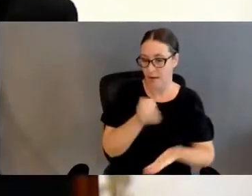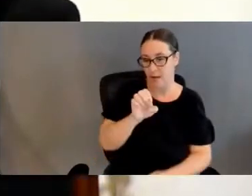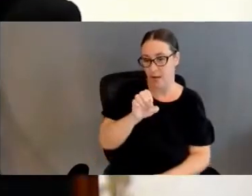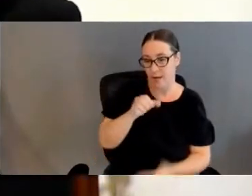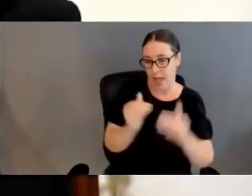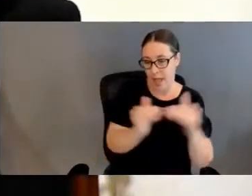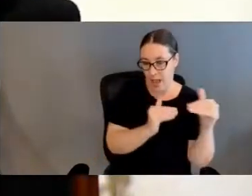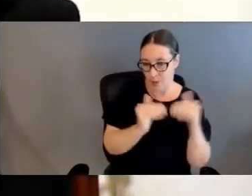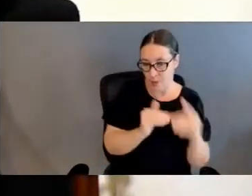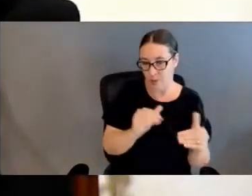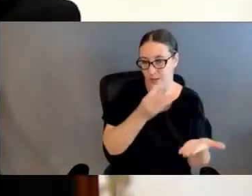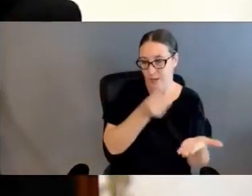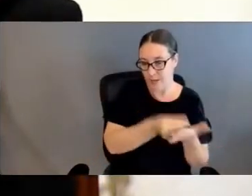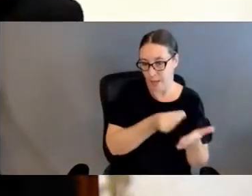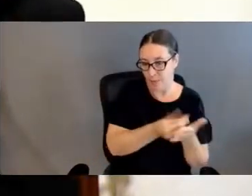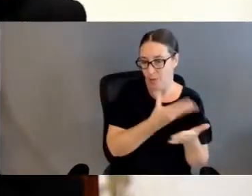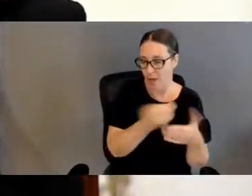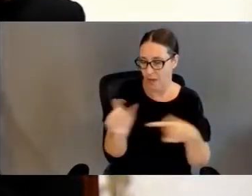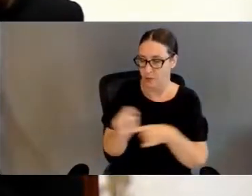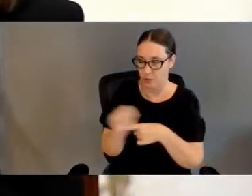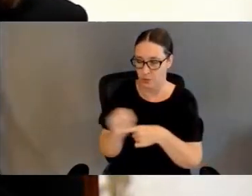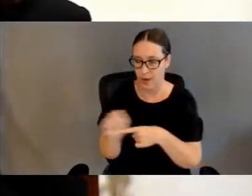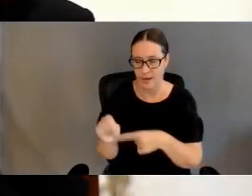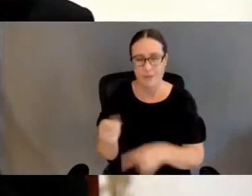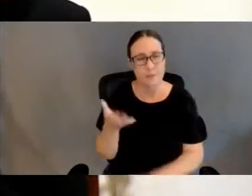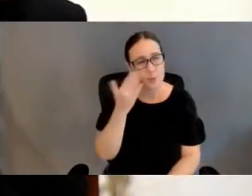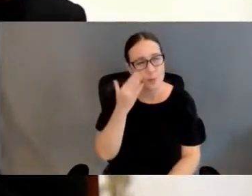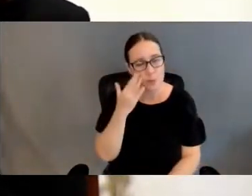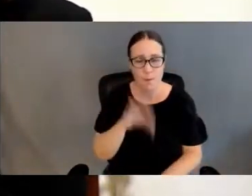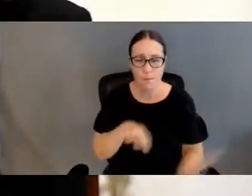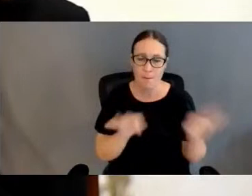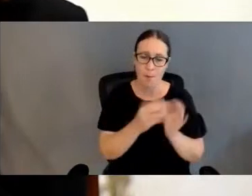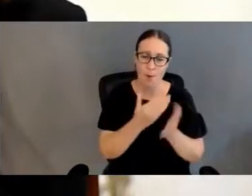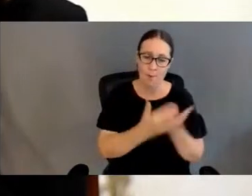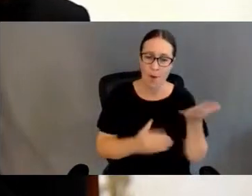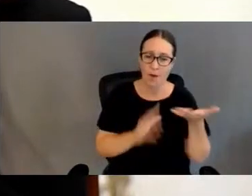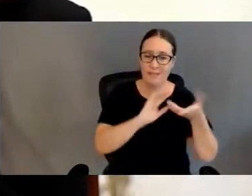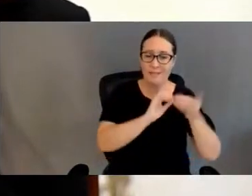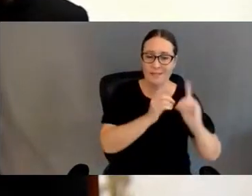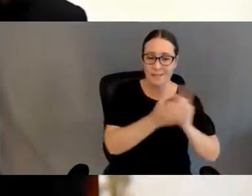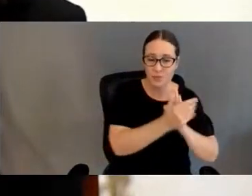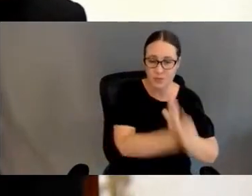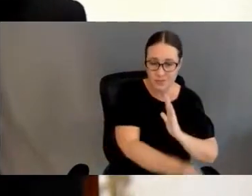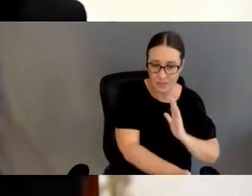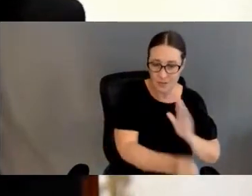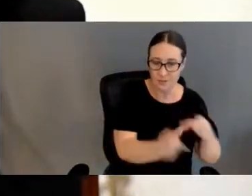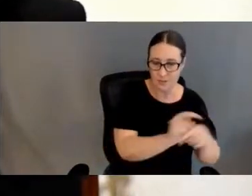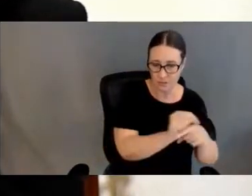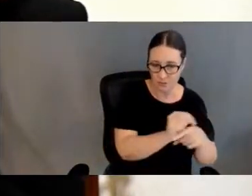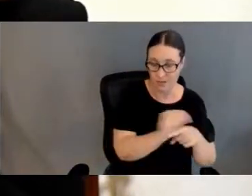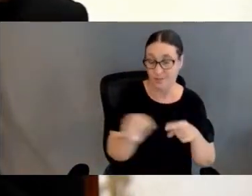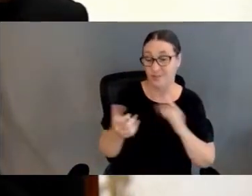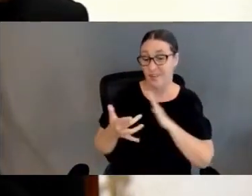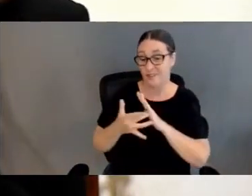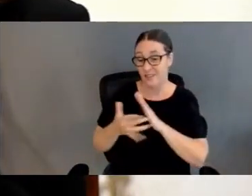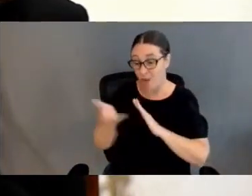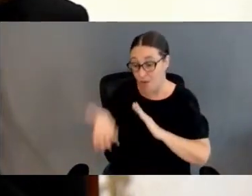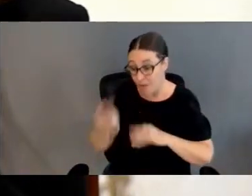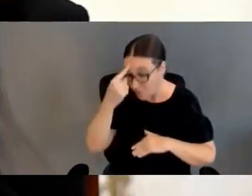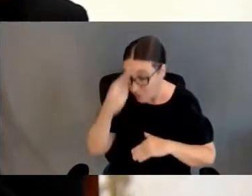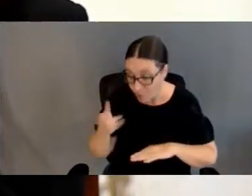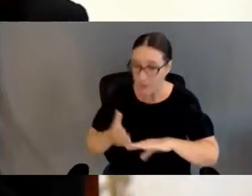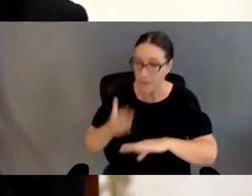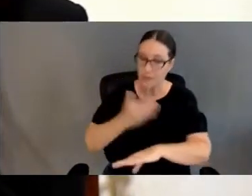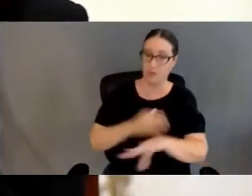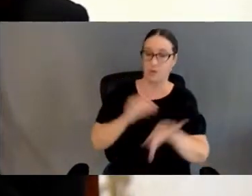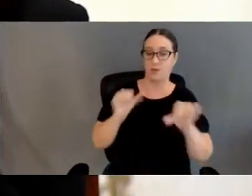a critical part is really ensuring that the digital skills training, the technology is there to increase the